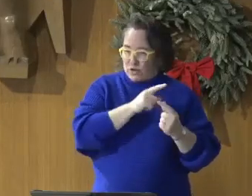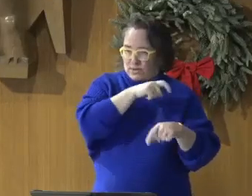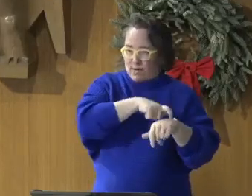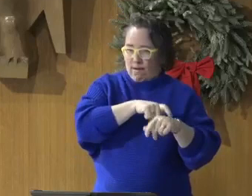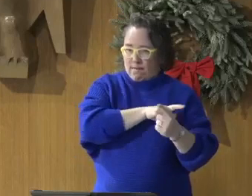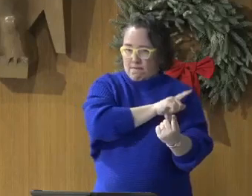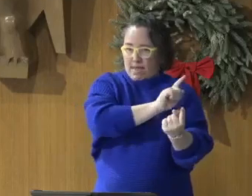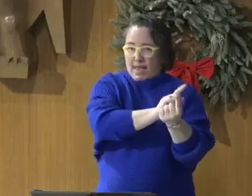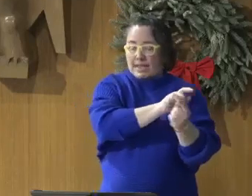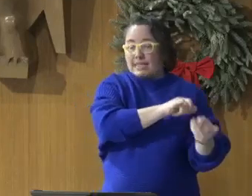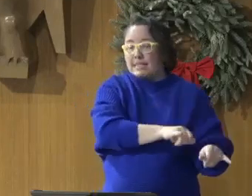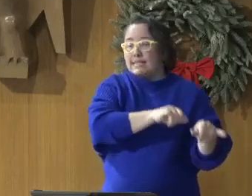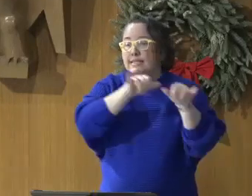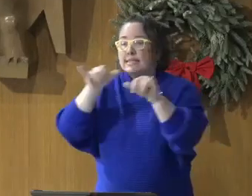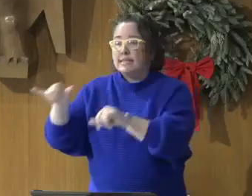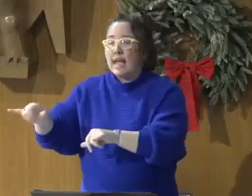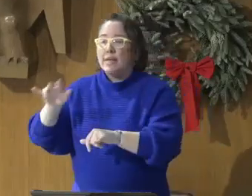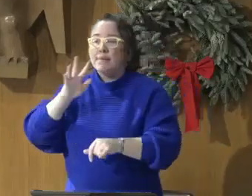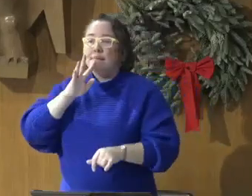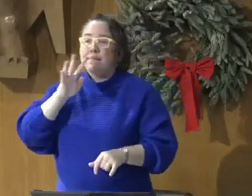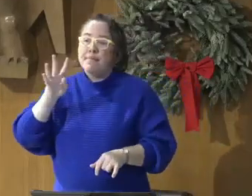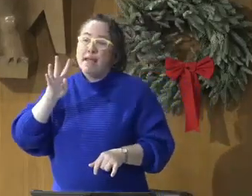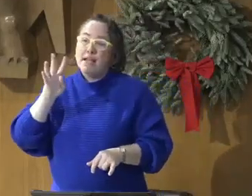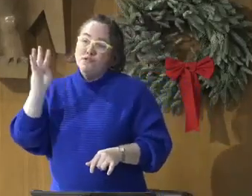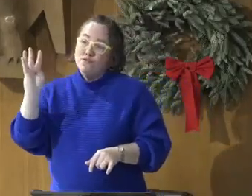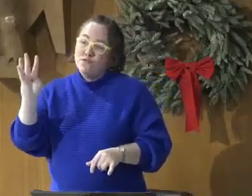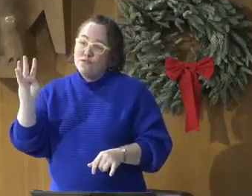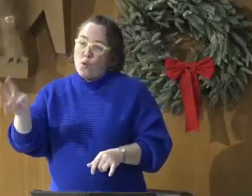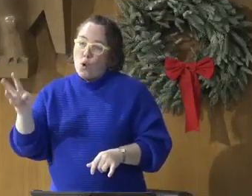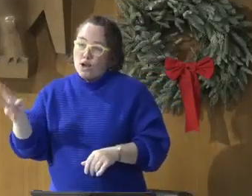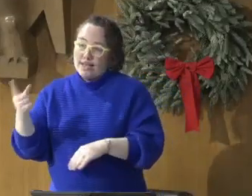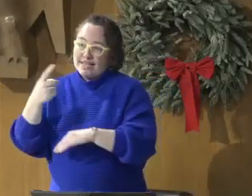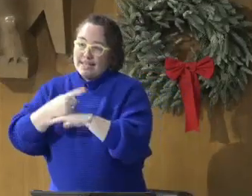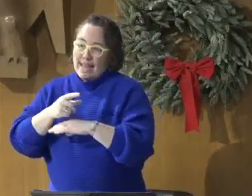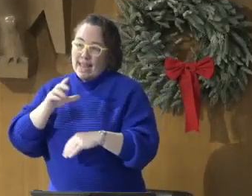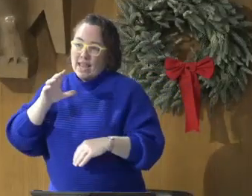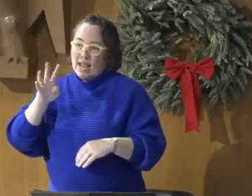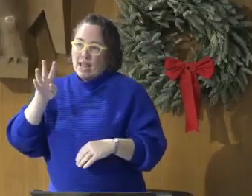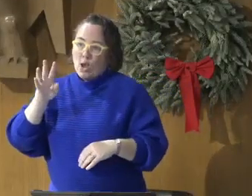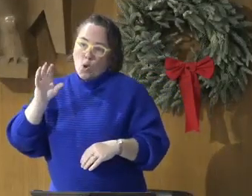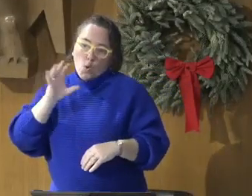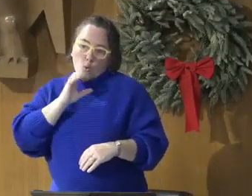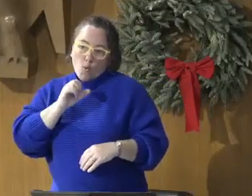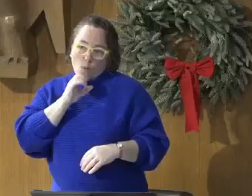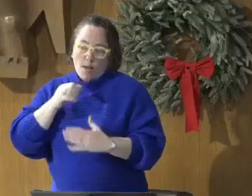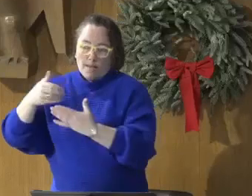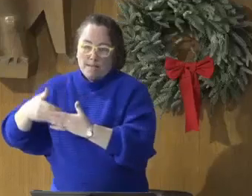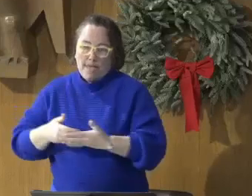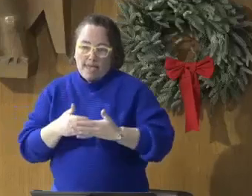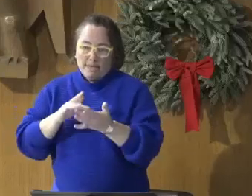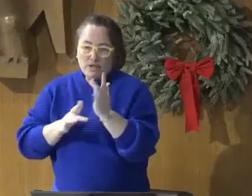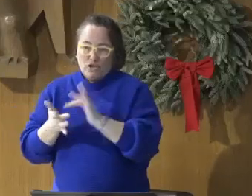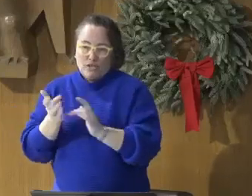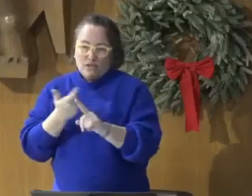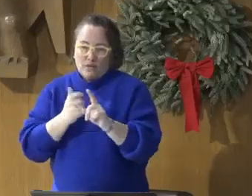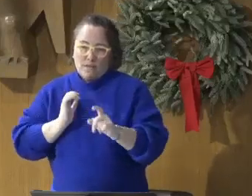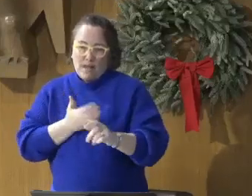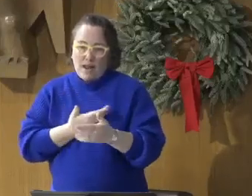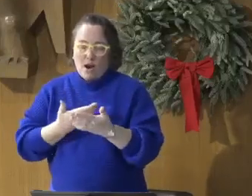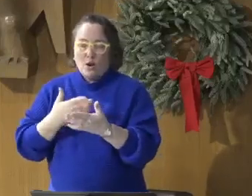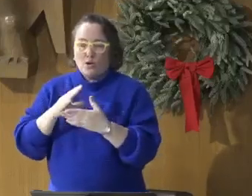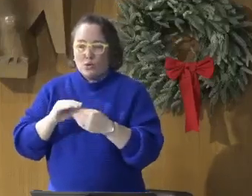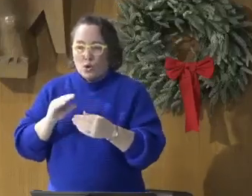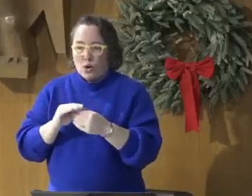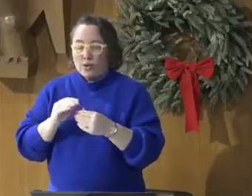as the 40-day-old baby Jesus in today's story. According to Love Every,